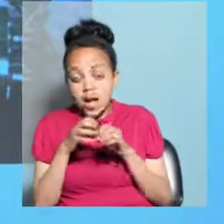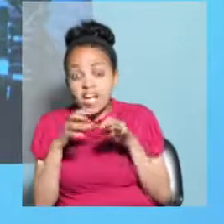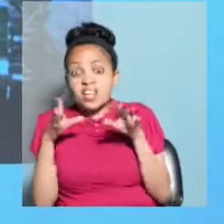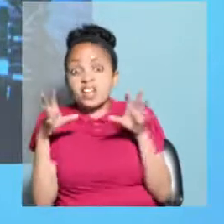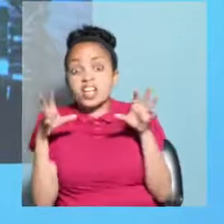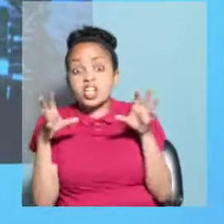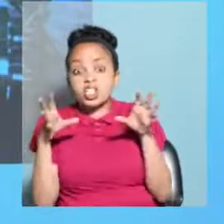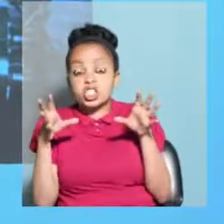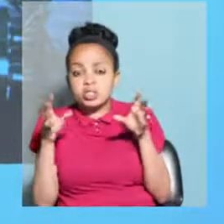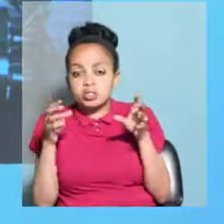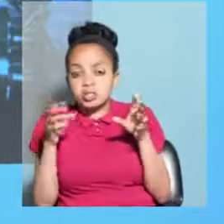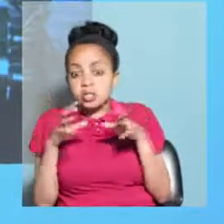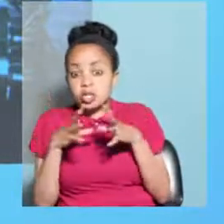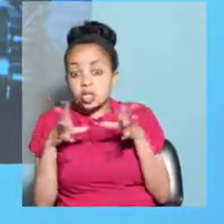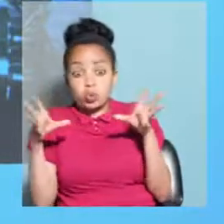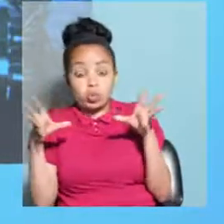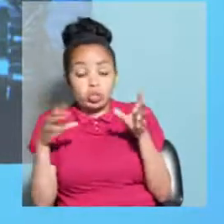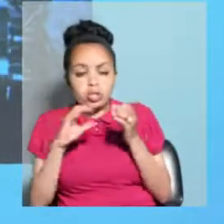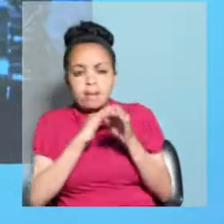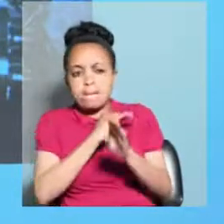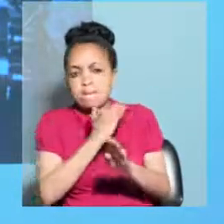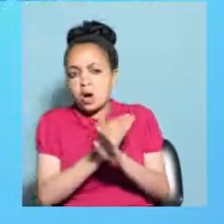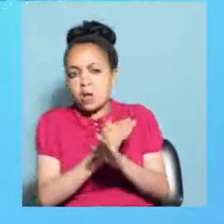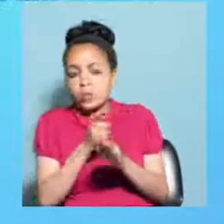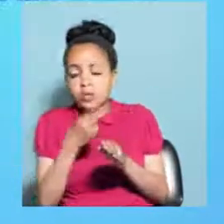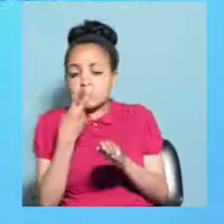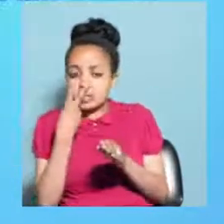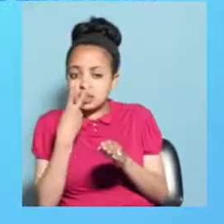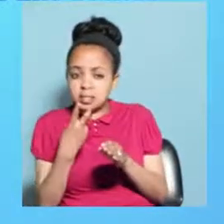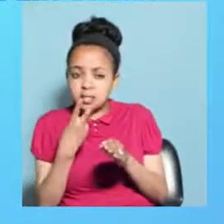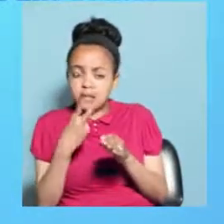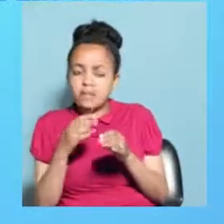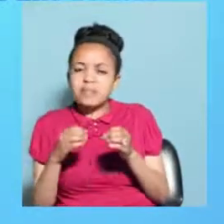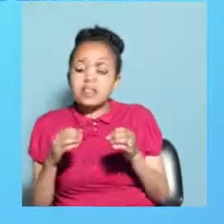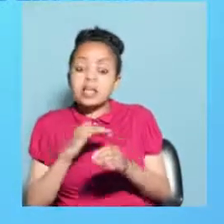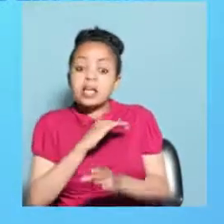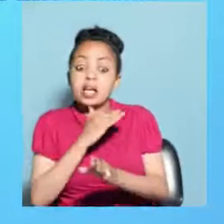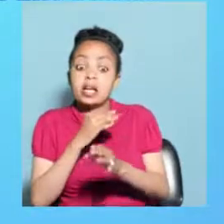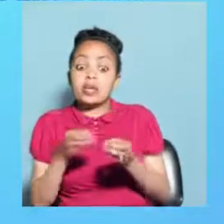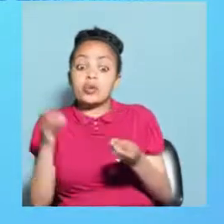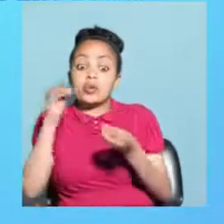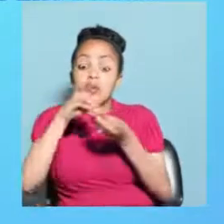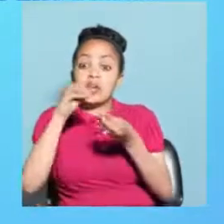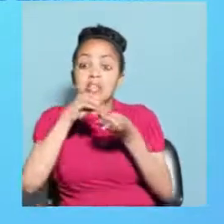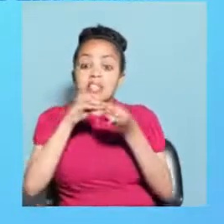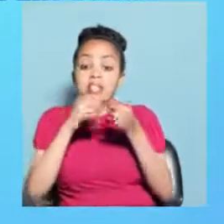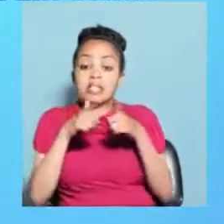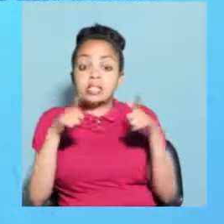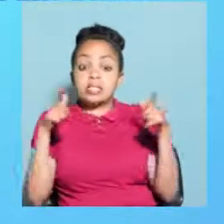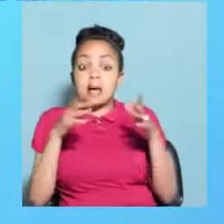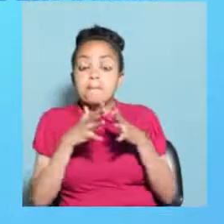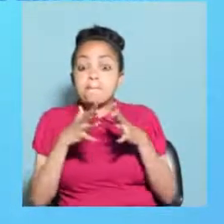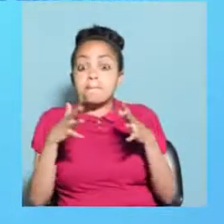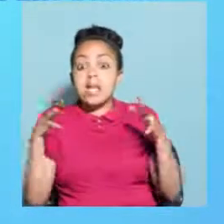magnification, that of resolution power. When we say this, increasing the size of an image bigger than its actual size,